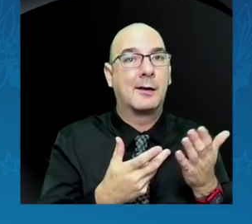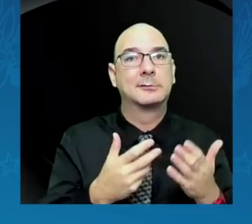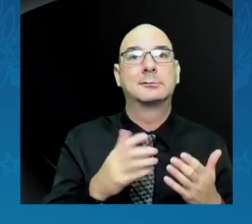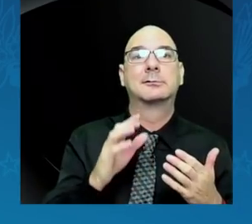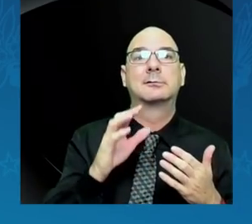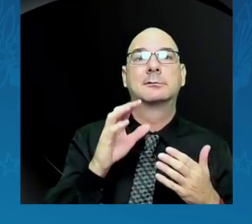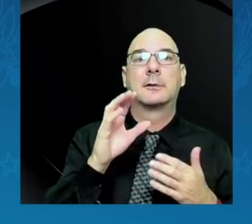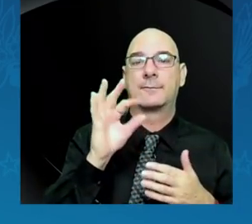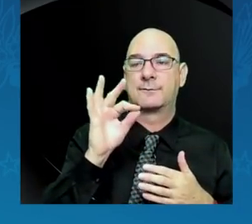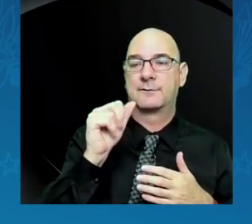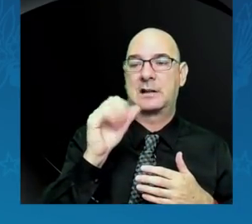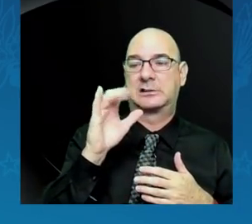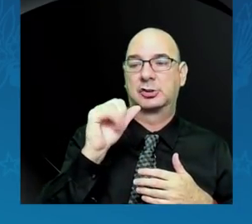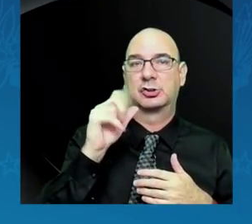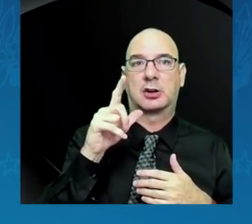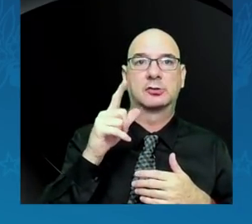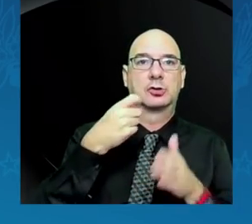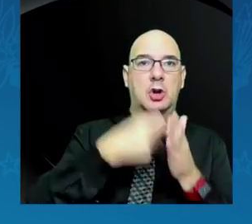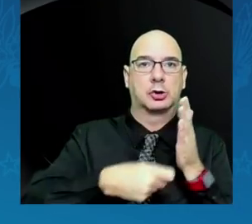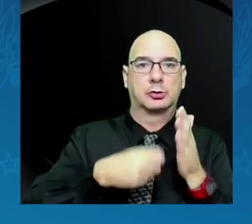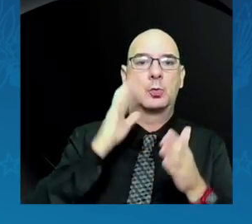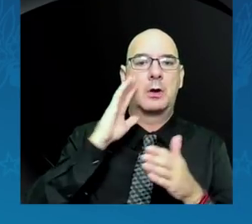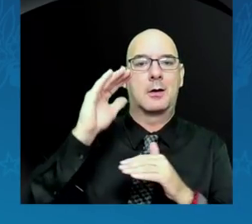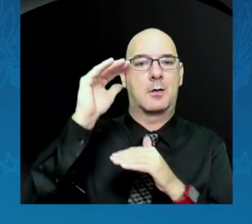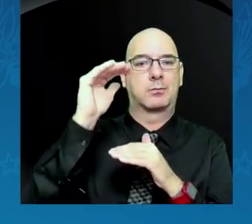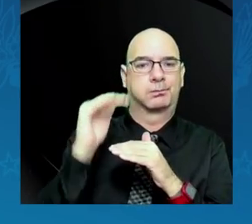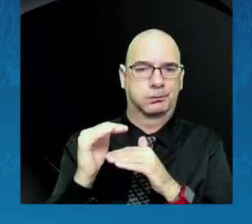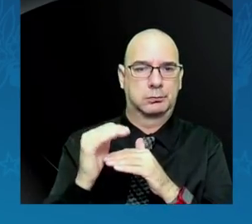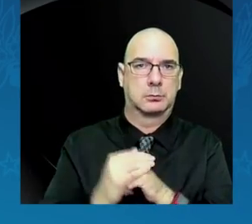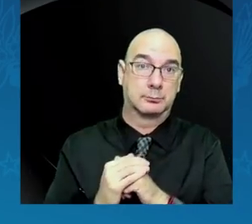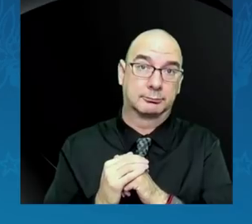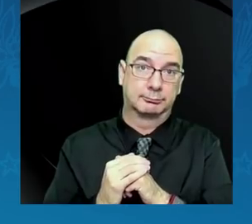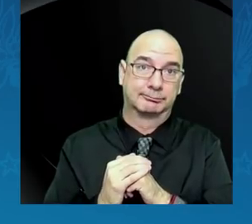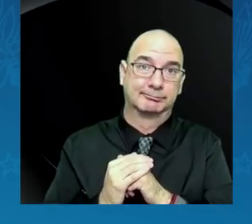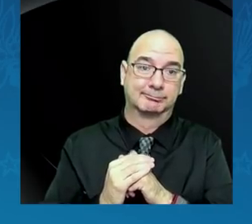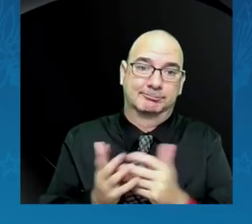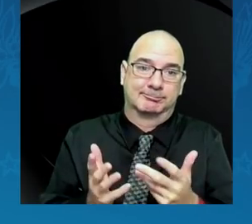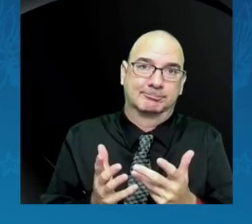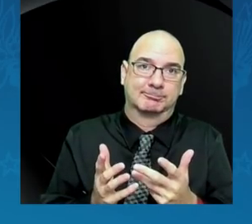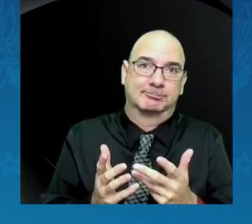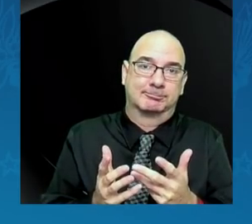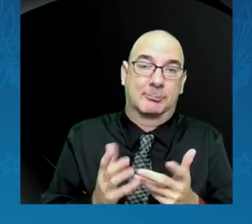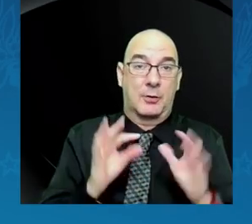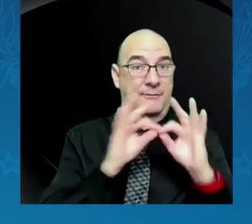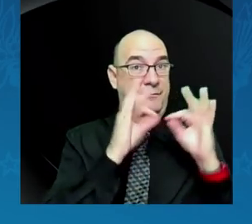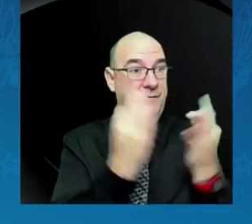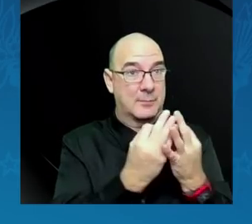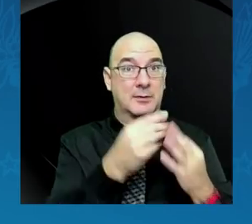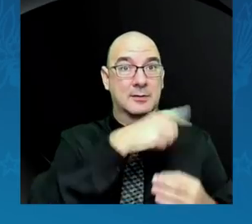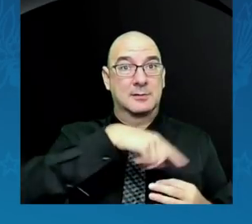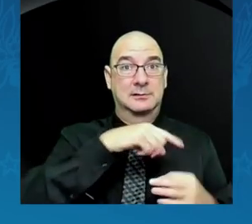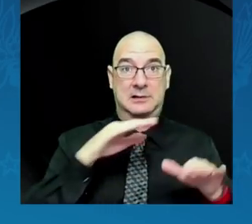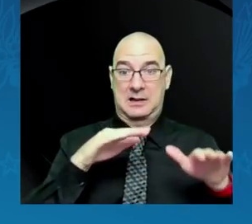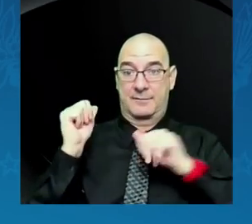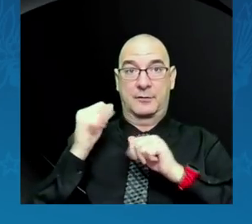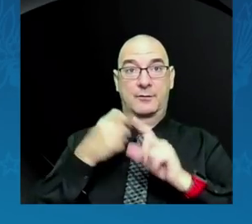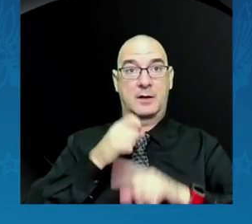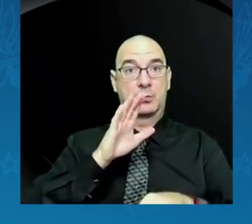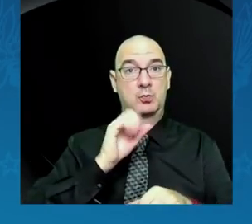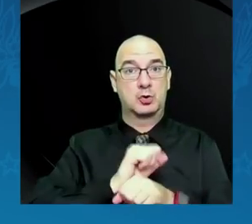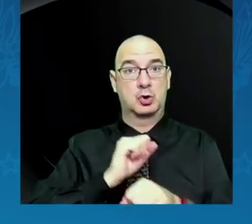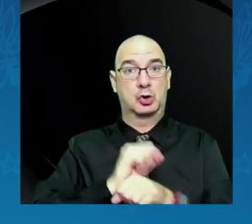services. On the piece about paid family leave, yes, it's frustrating. It's something I've been advocating for